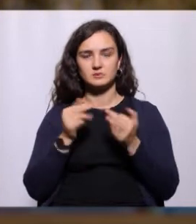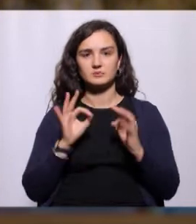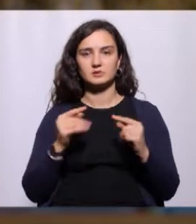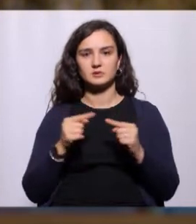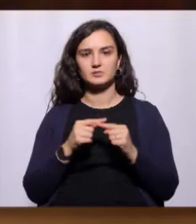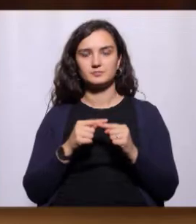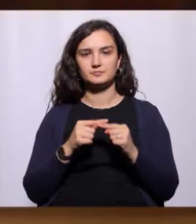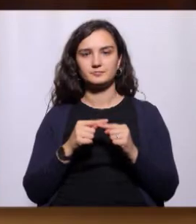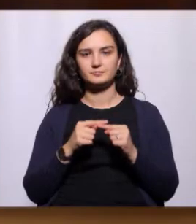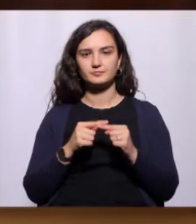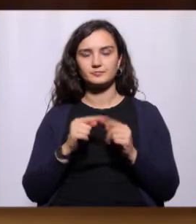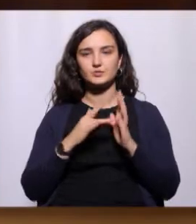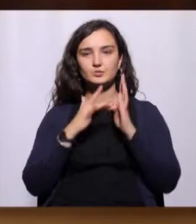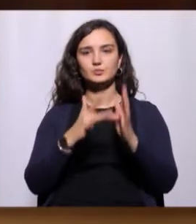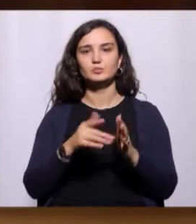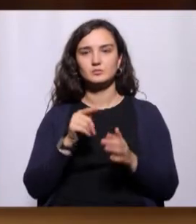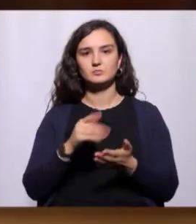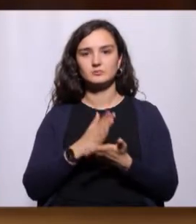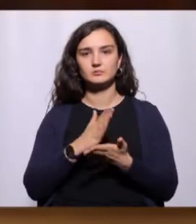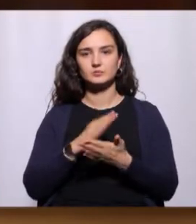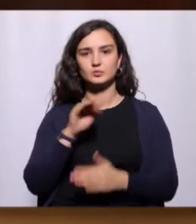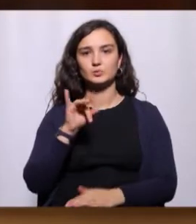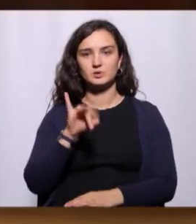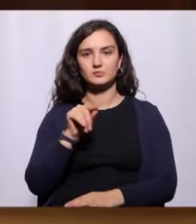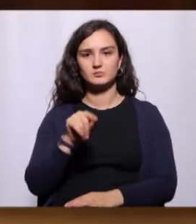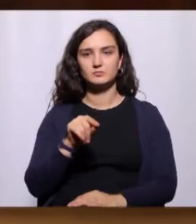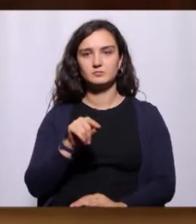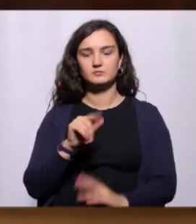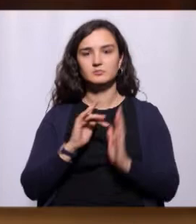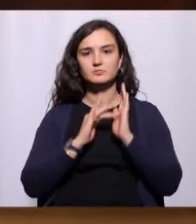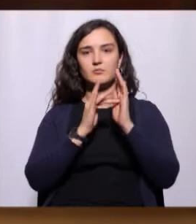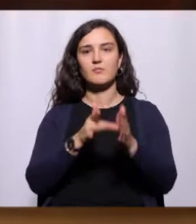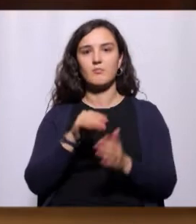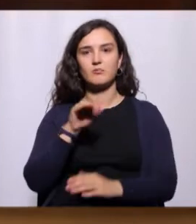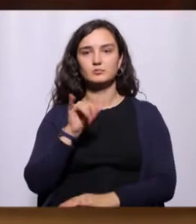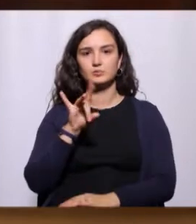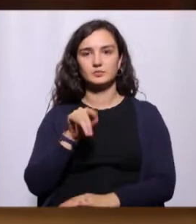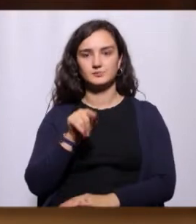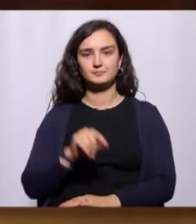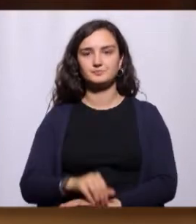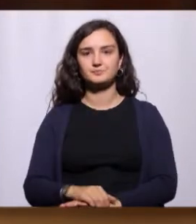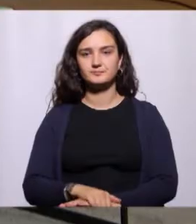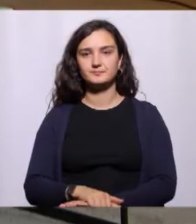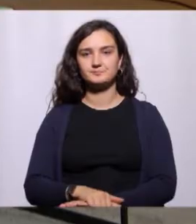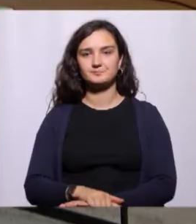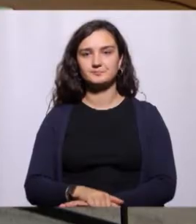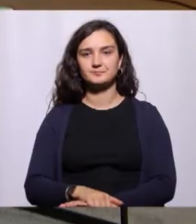right. Tour, turi. Tour,